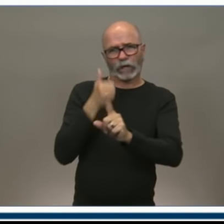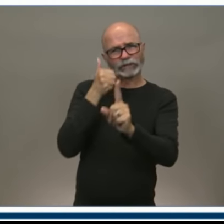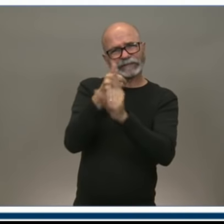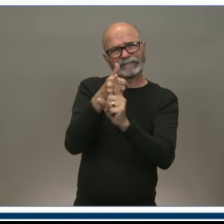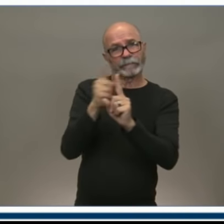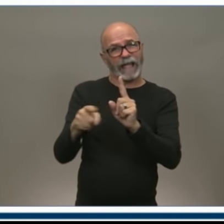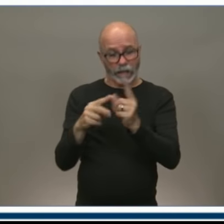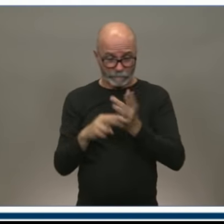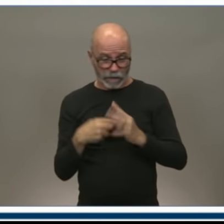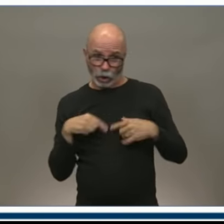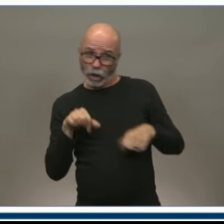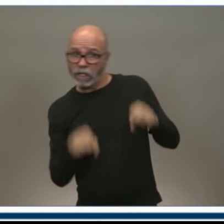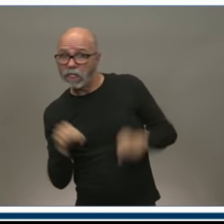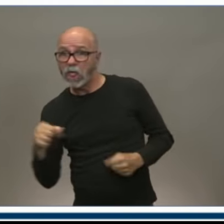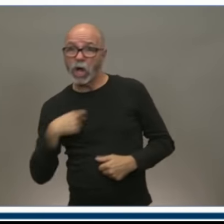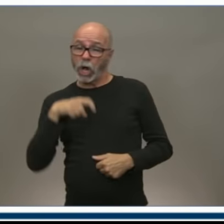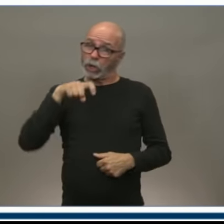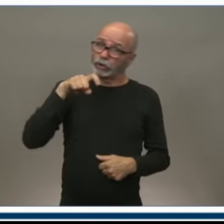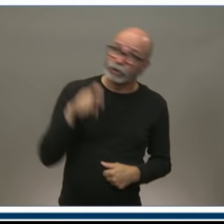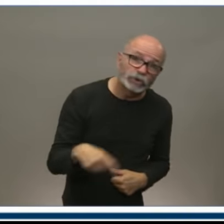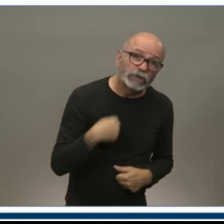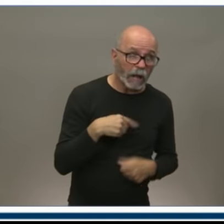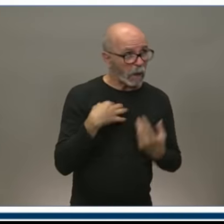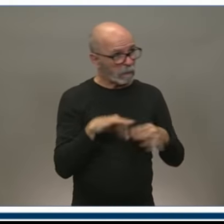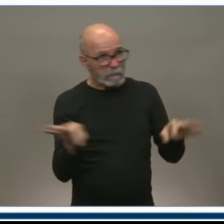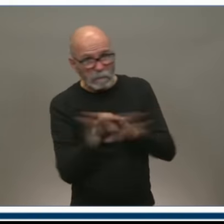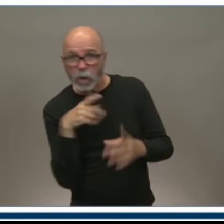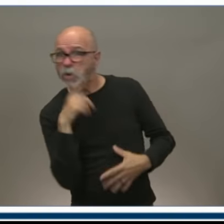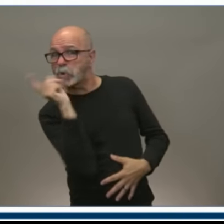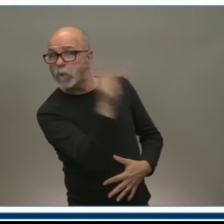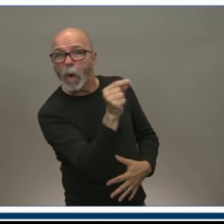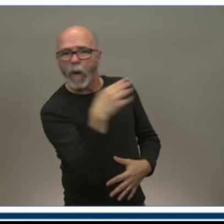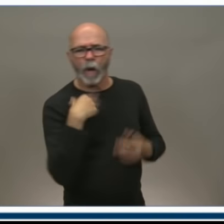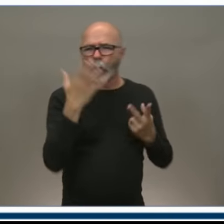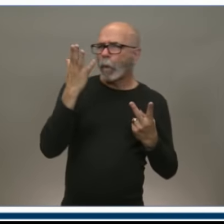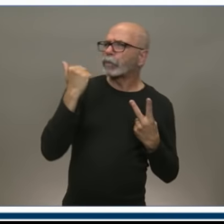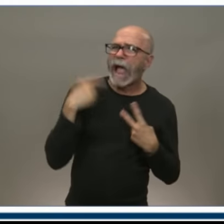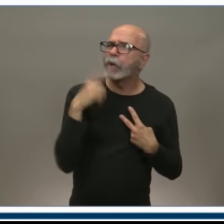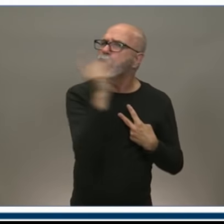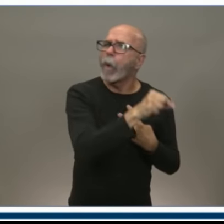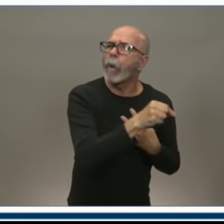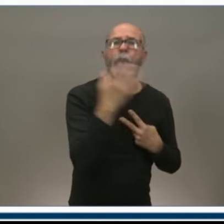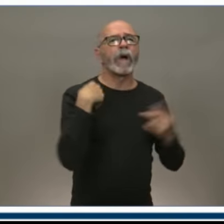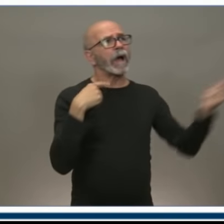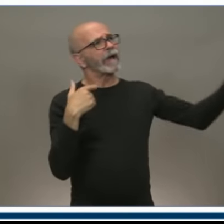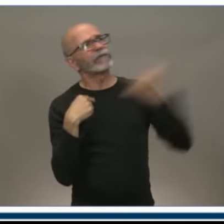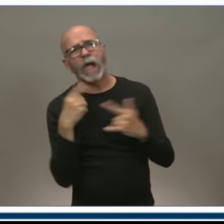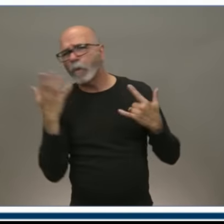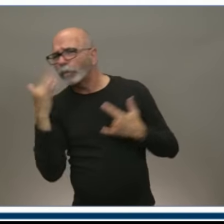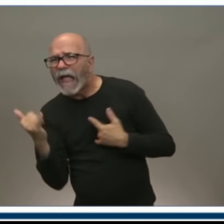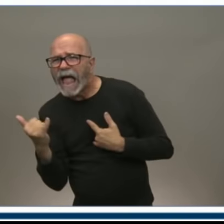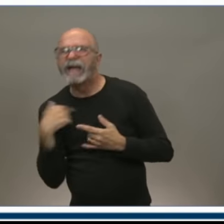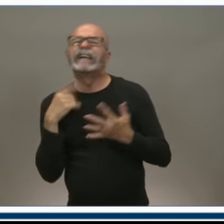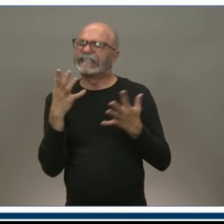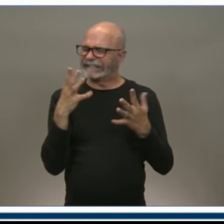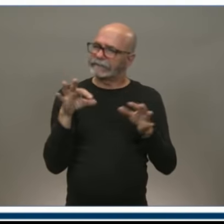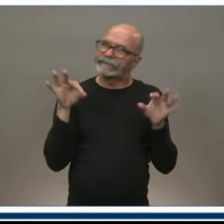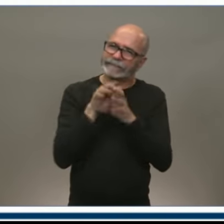you're traveling, how important it is, or why you're bringing somebody into the Atlantic bubble. And